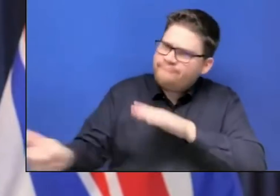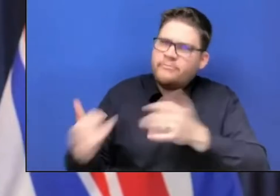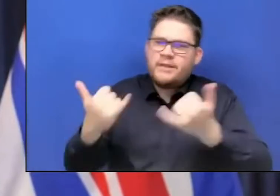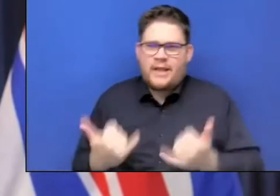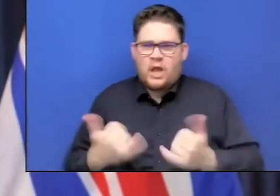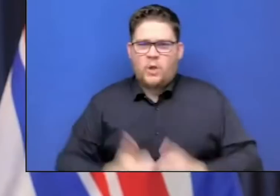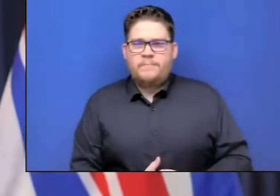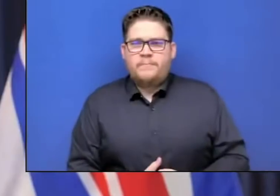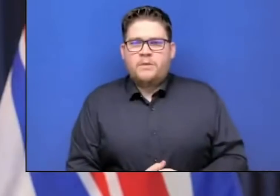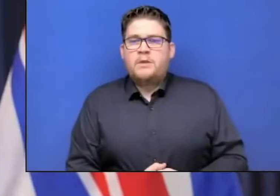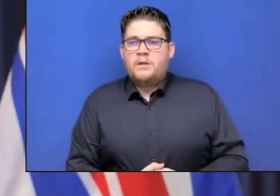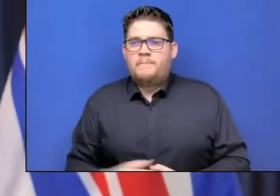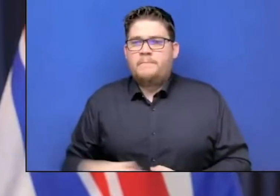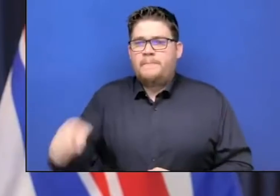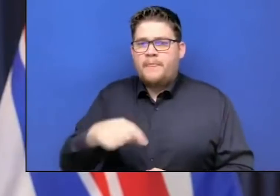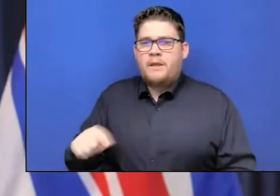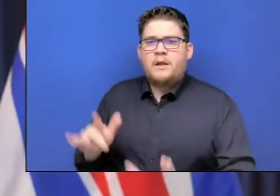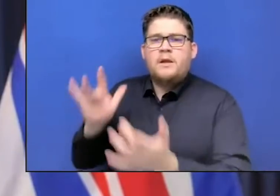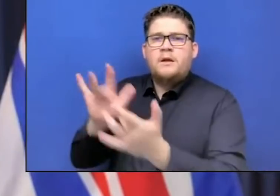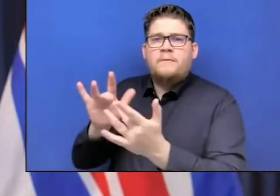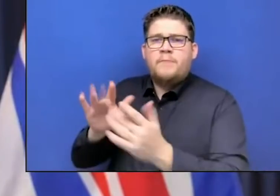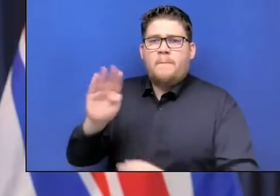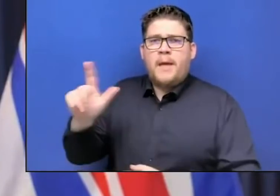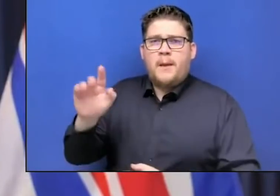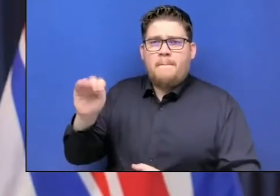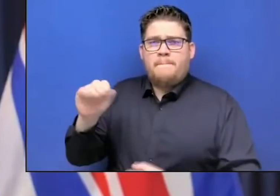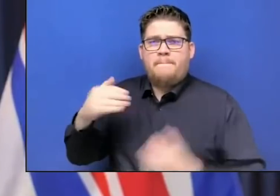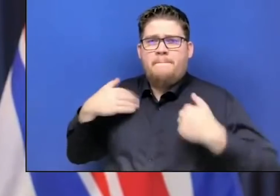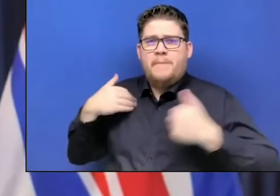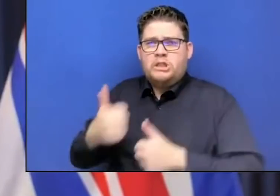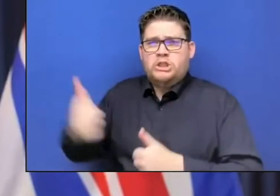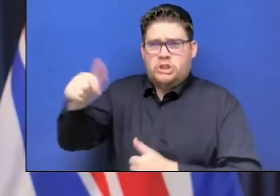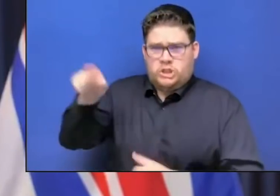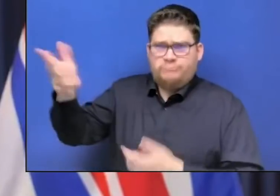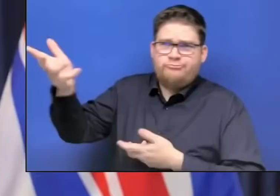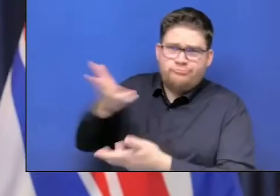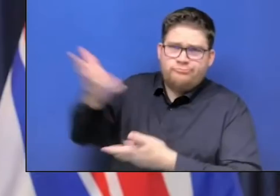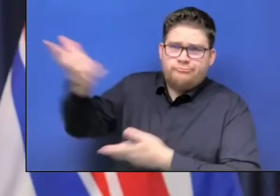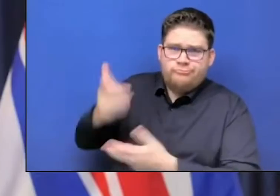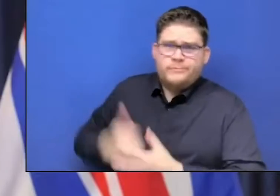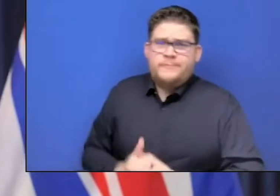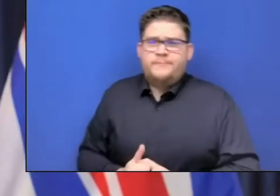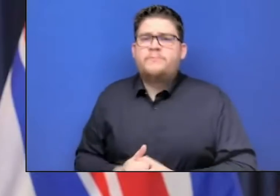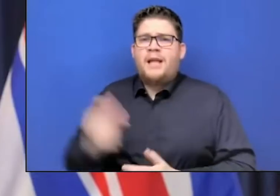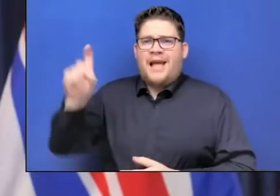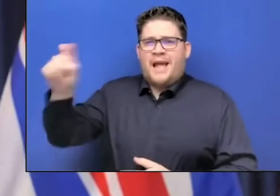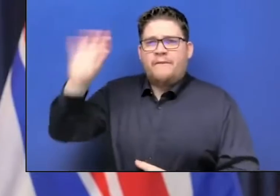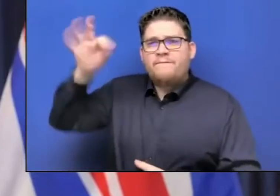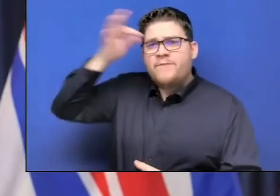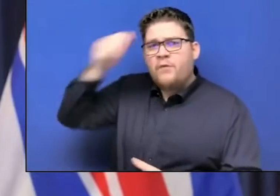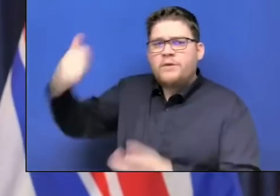federal counterpart, the Federal Minister of Emergency Preparedness, to access federal assistance in this incident and the flooding situation in